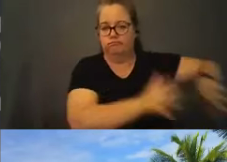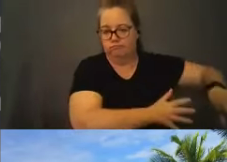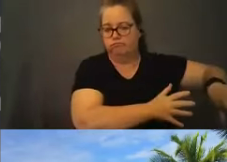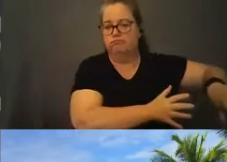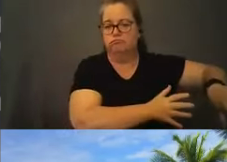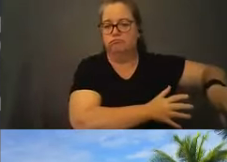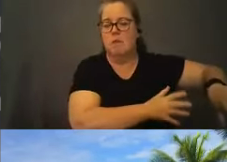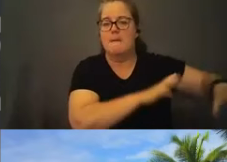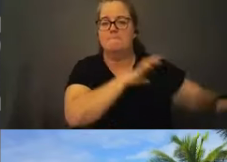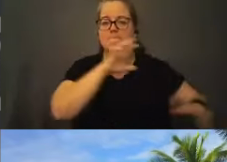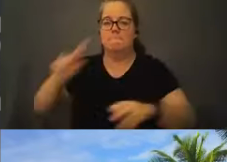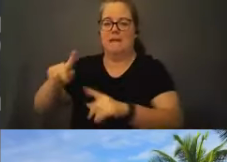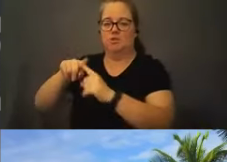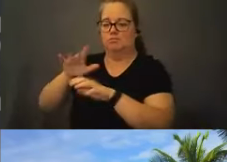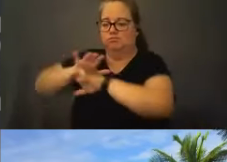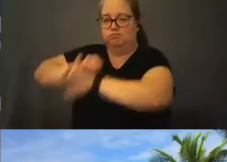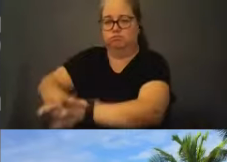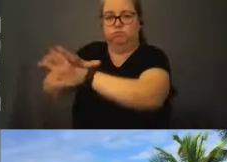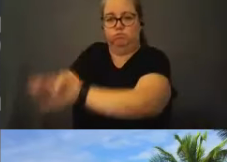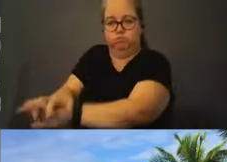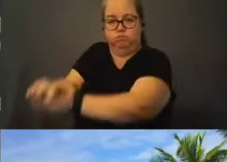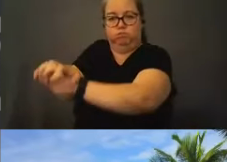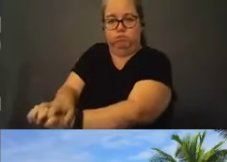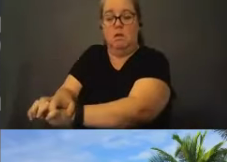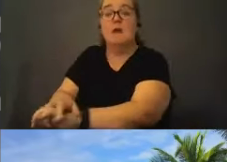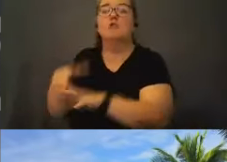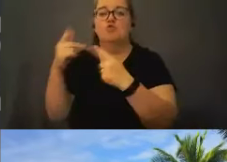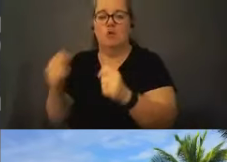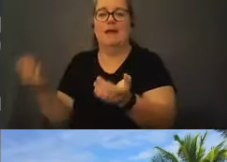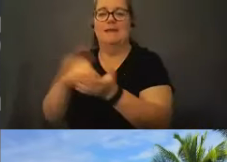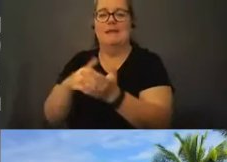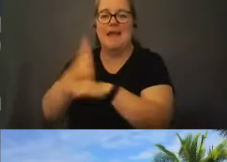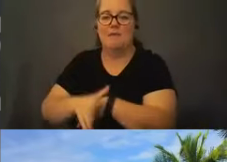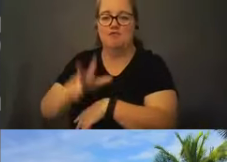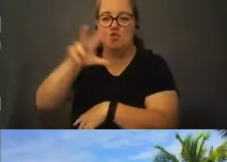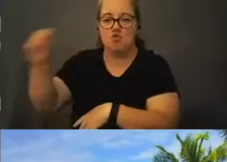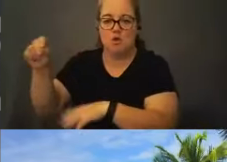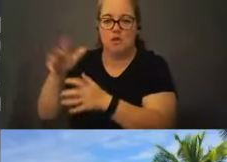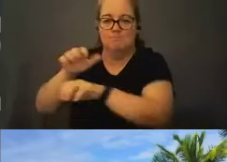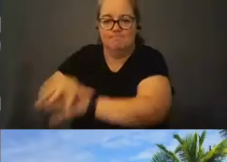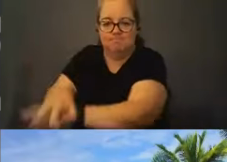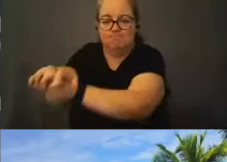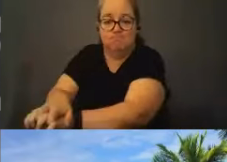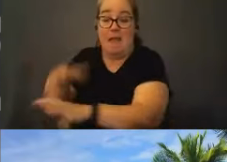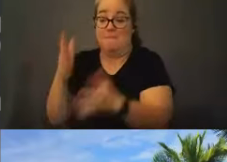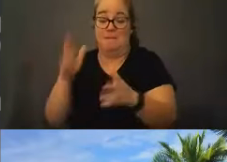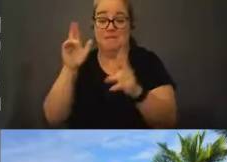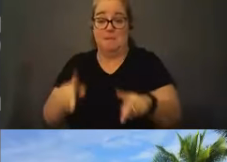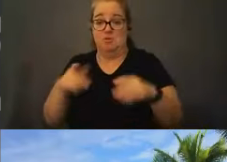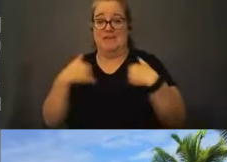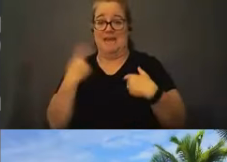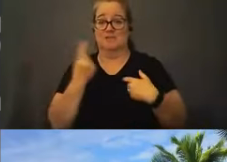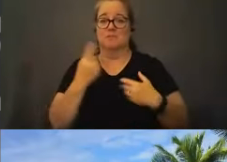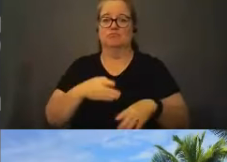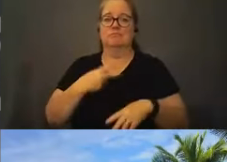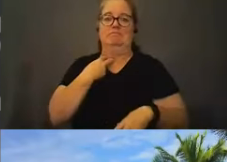chest compressions. We could try it again after 30, but this person could have an obstruction. They could be